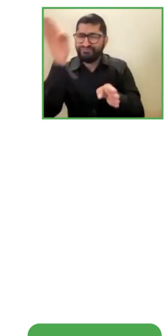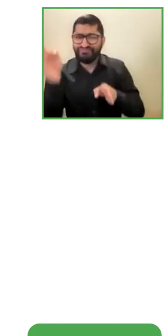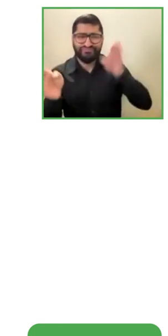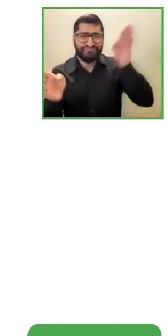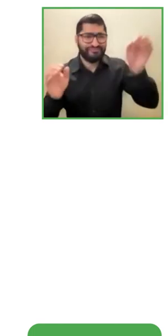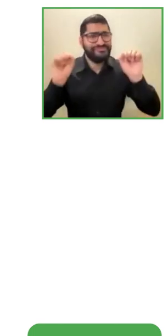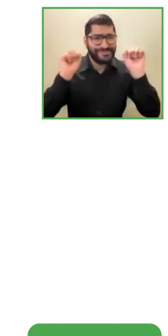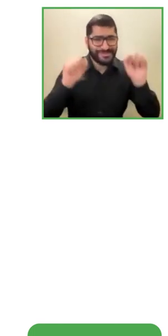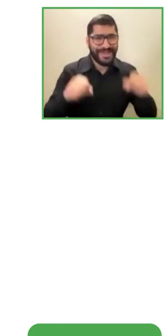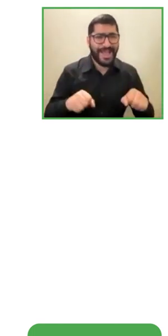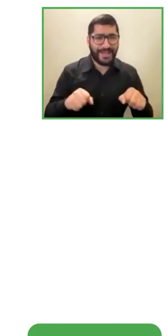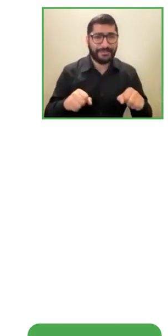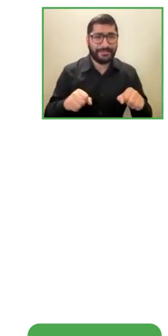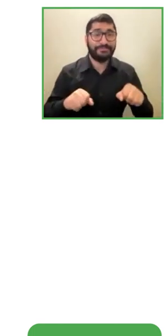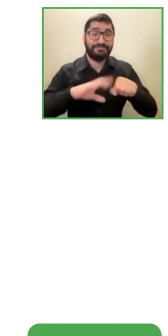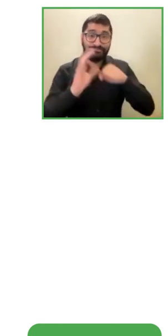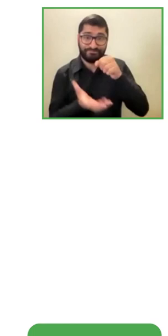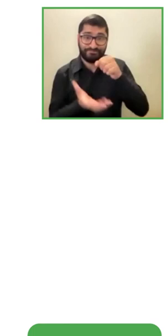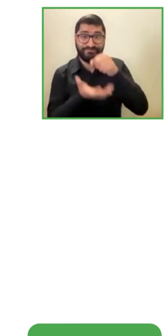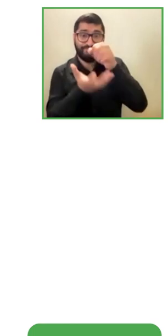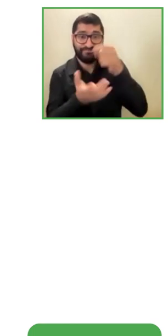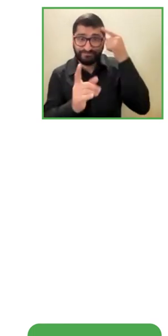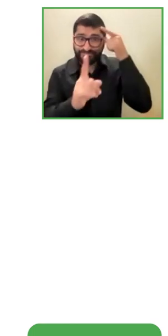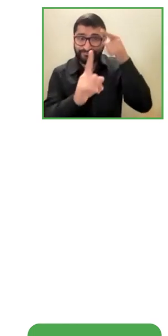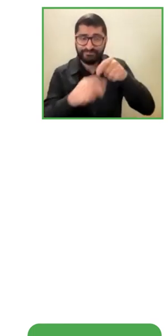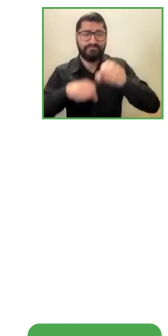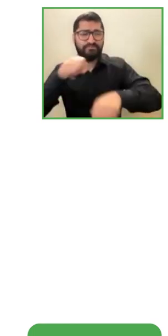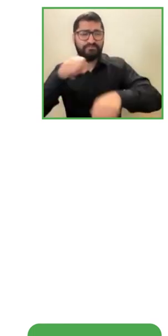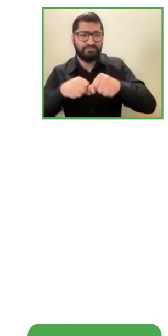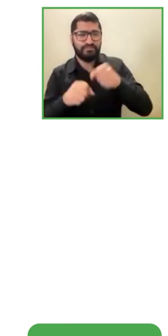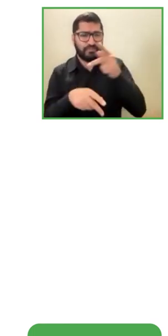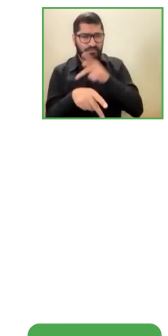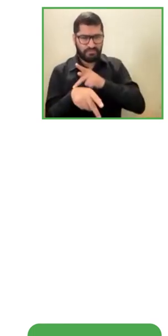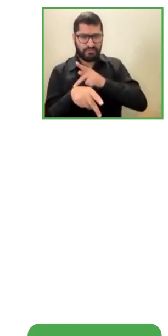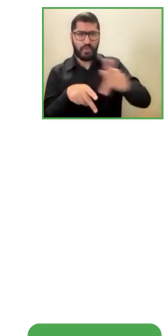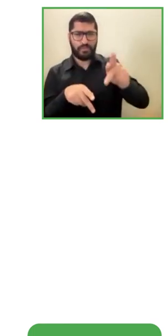our participants were there. And in